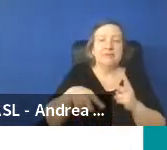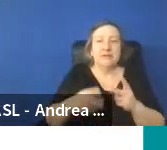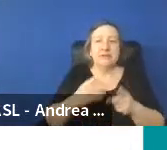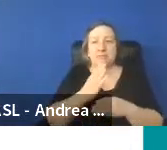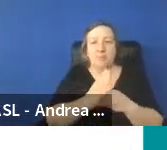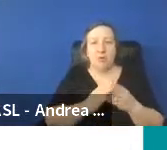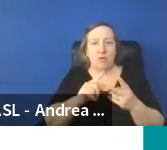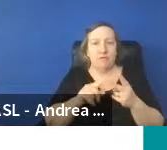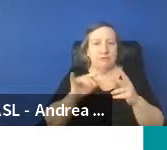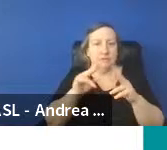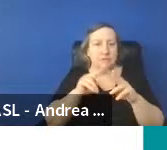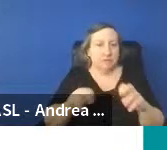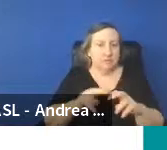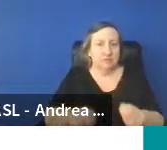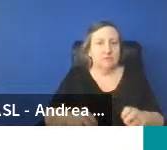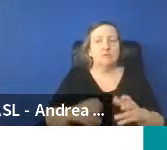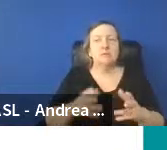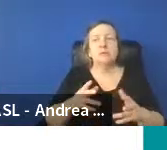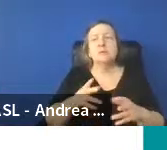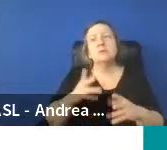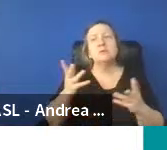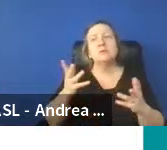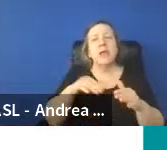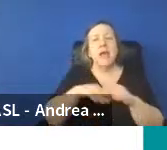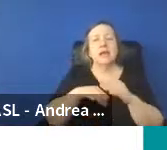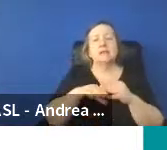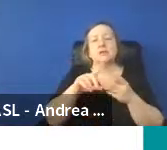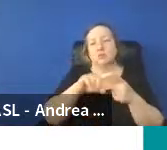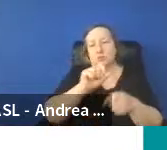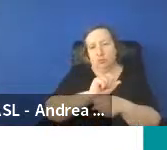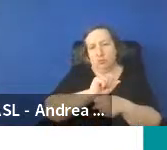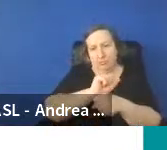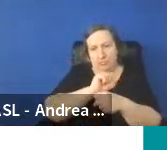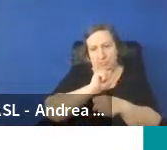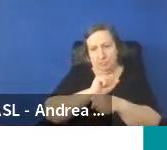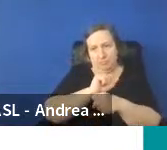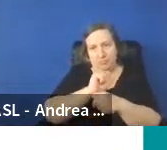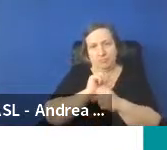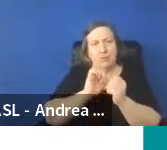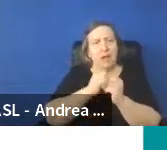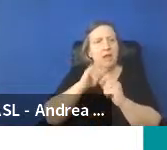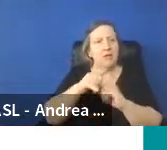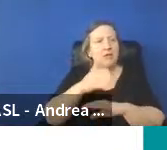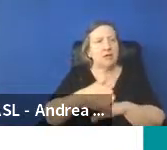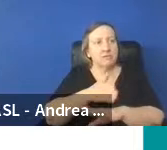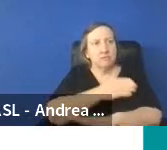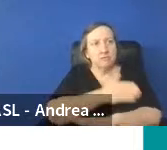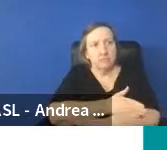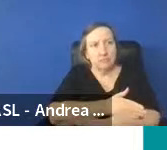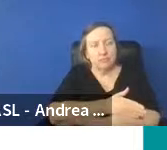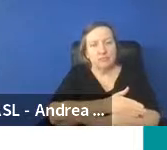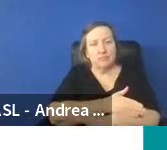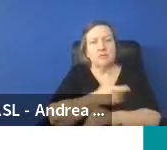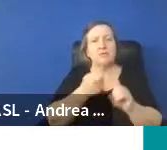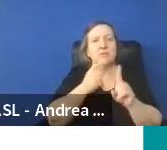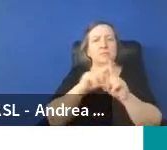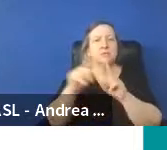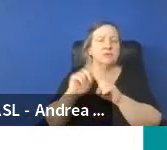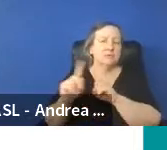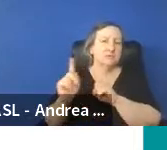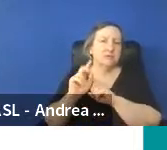this analysis is looking at access to jobs and how those are improved by the different